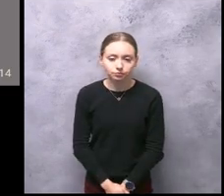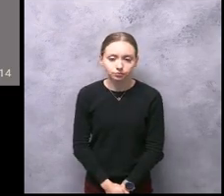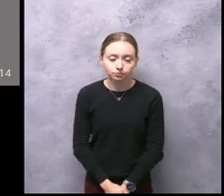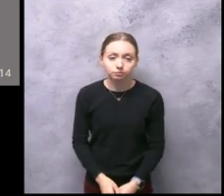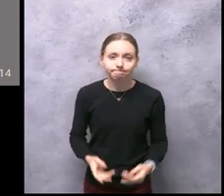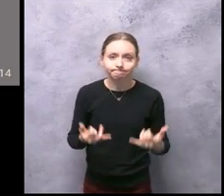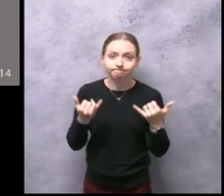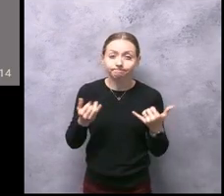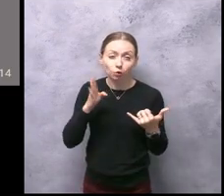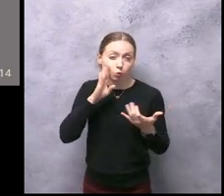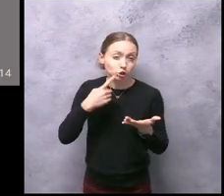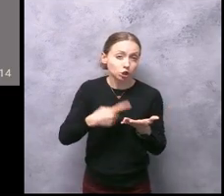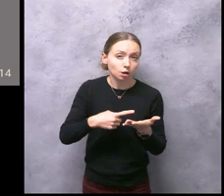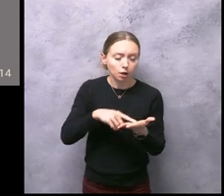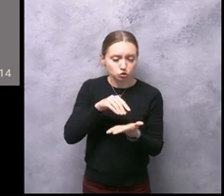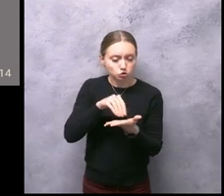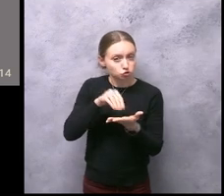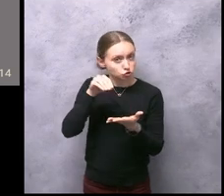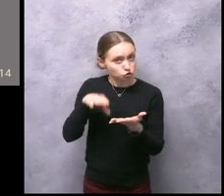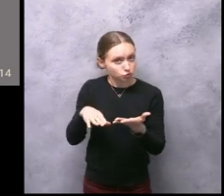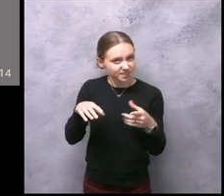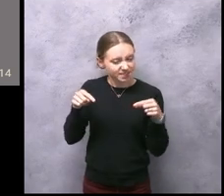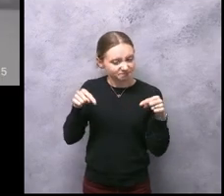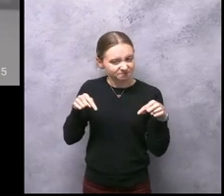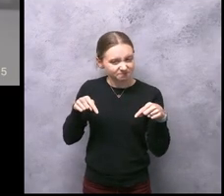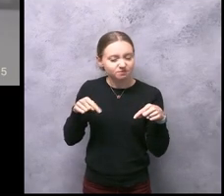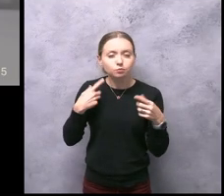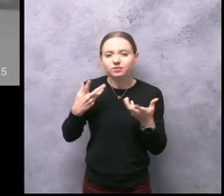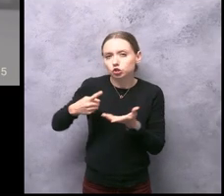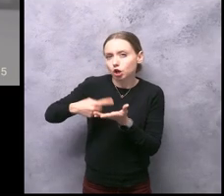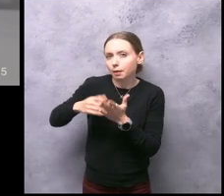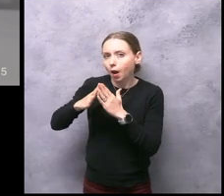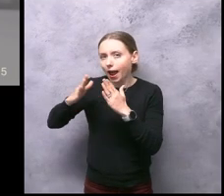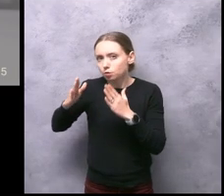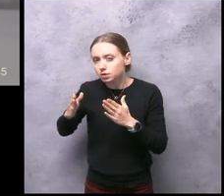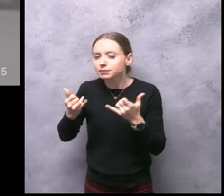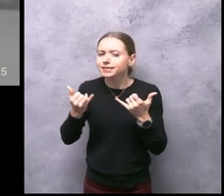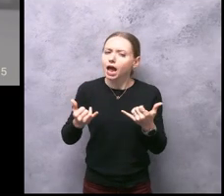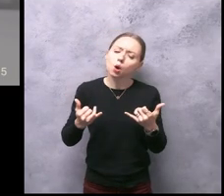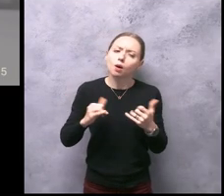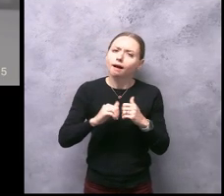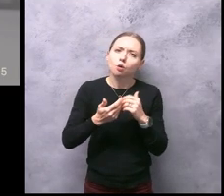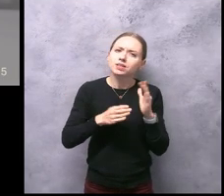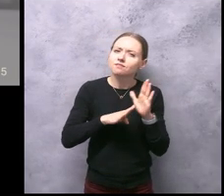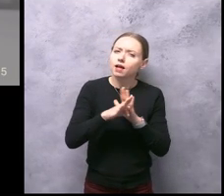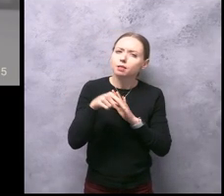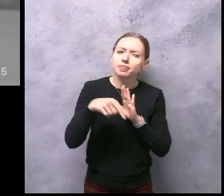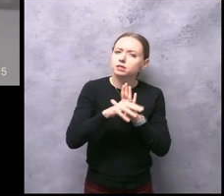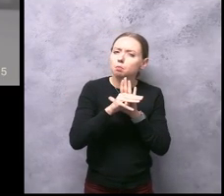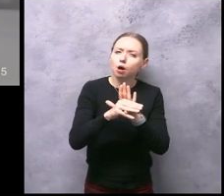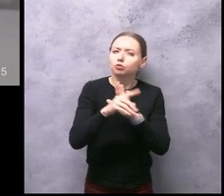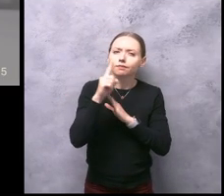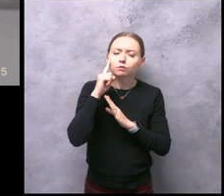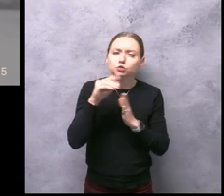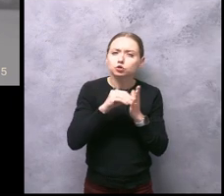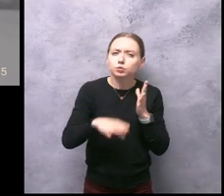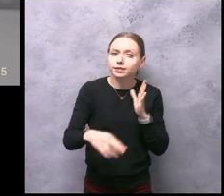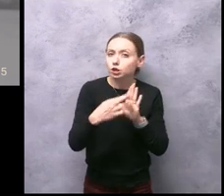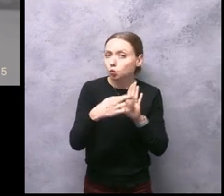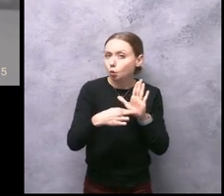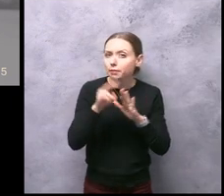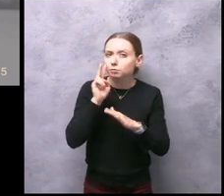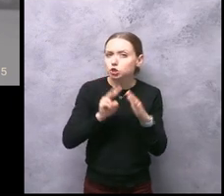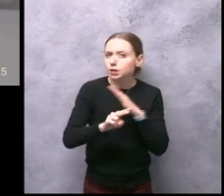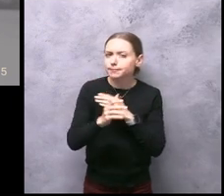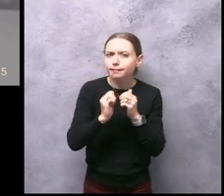Now let's talk about students. We've heard a lot about housing, but let's talk about how we develop this model for student enrollment